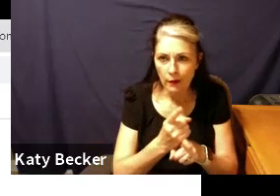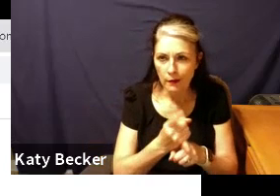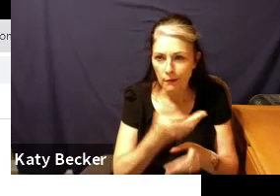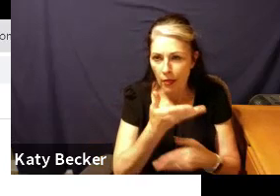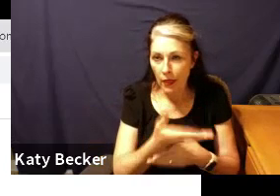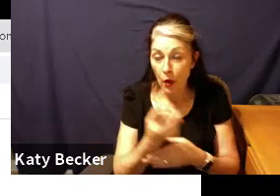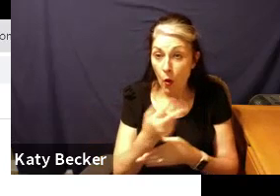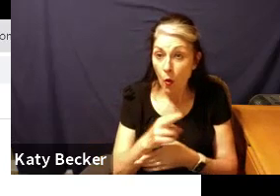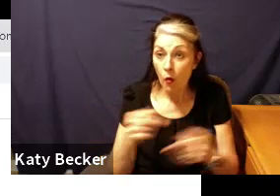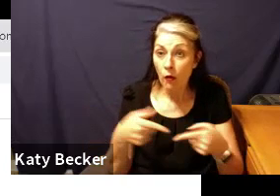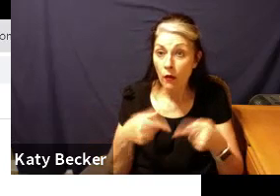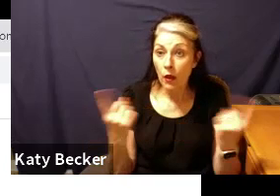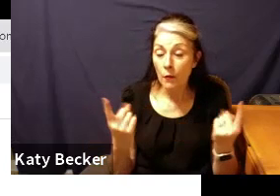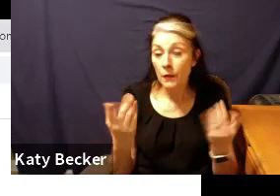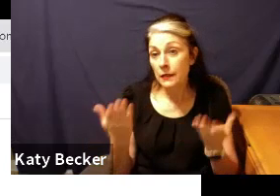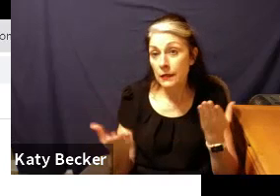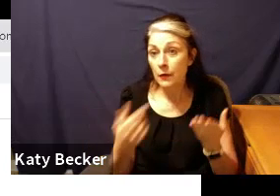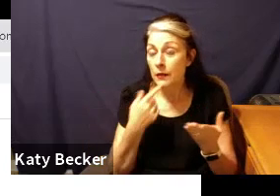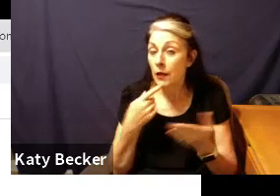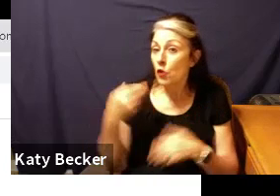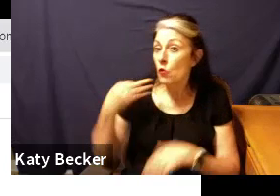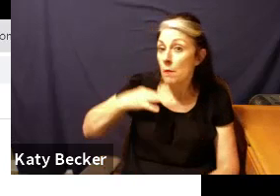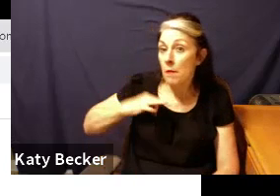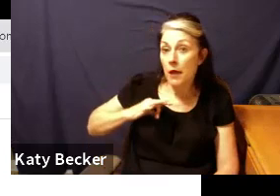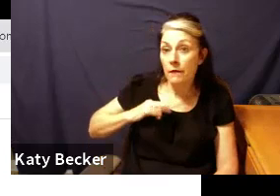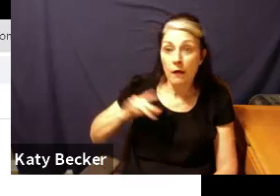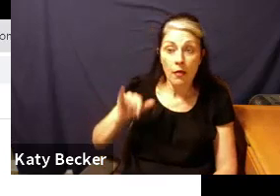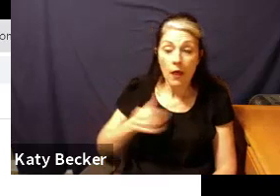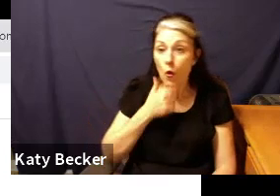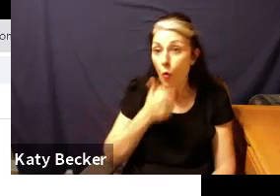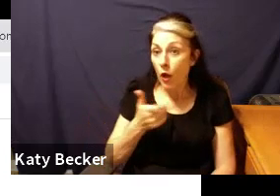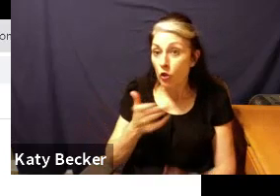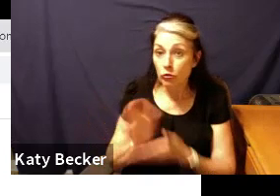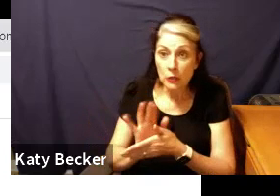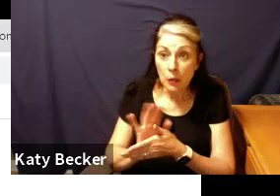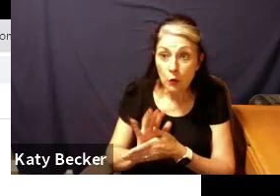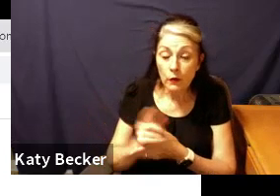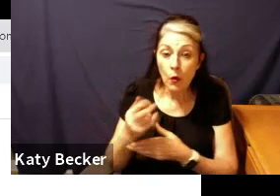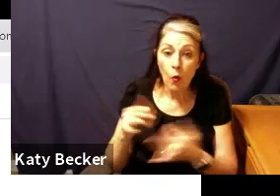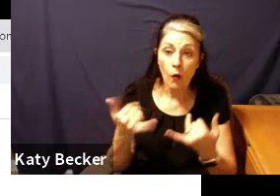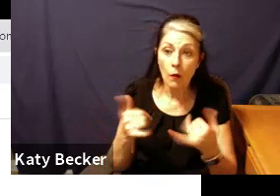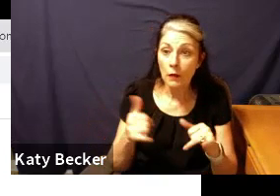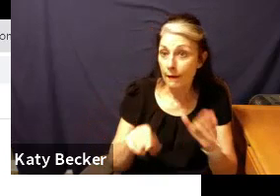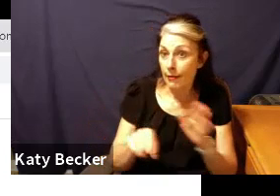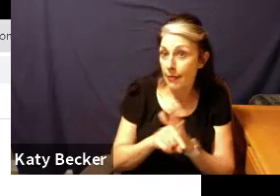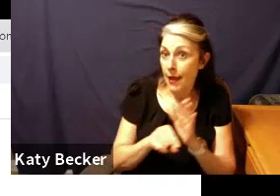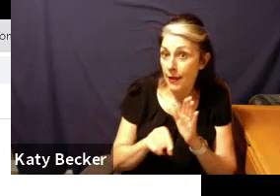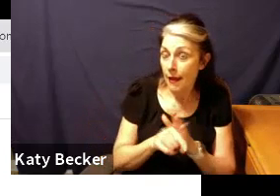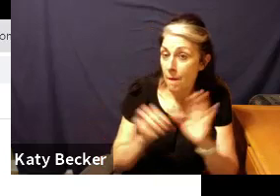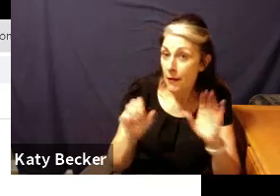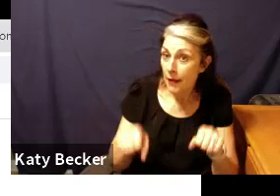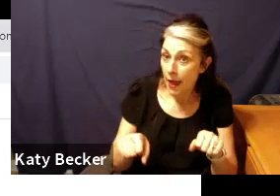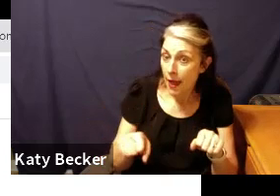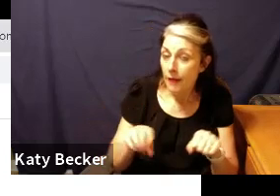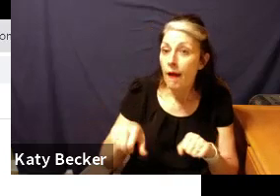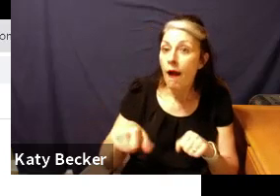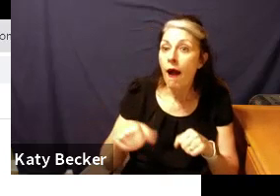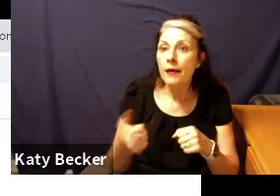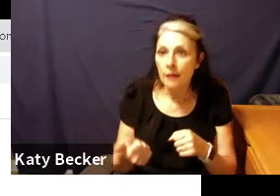on the other side, it may also give you the benefits of watching the movie or playing that game. So this is